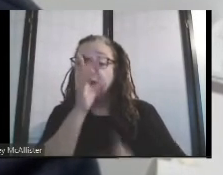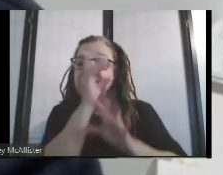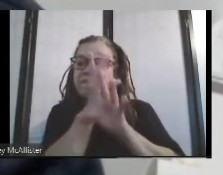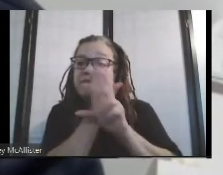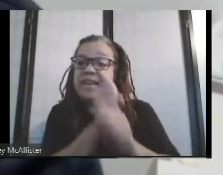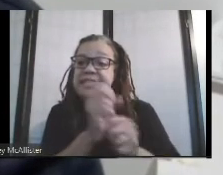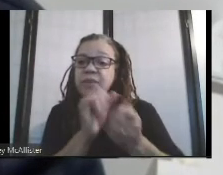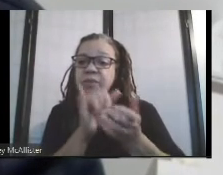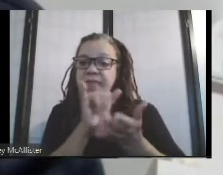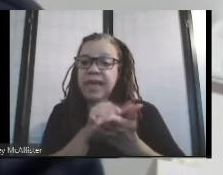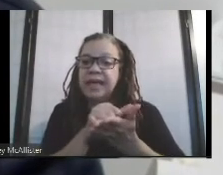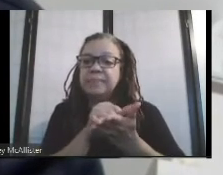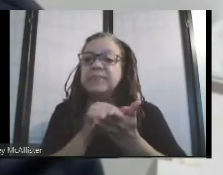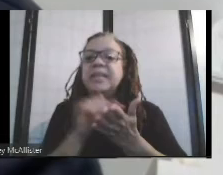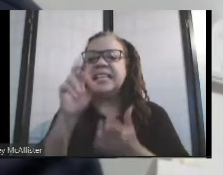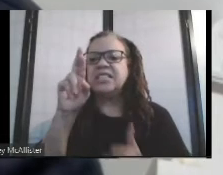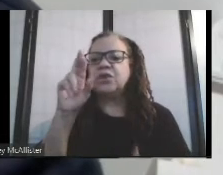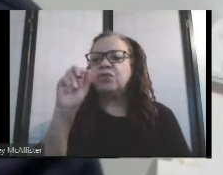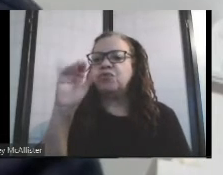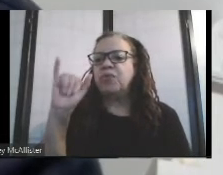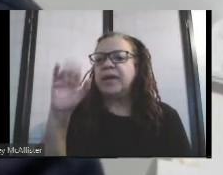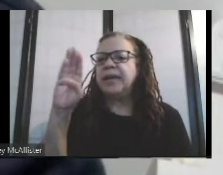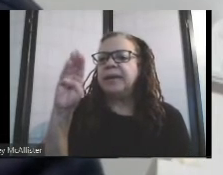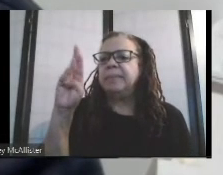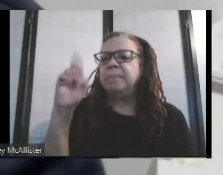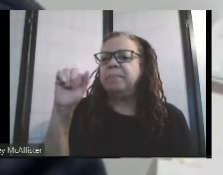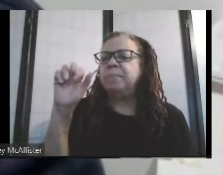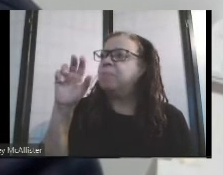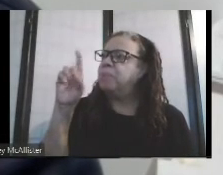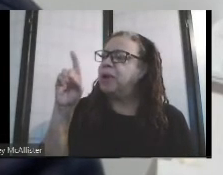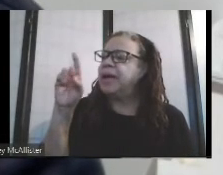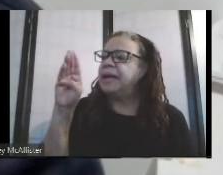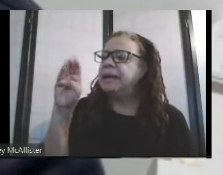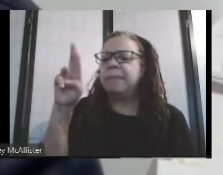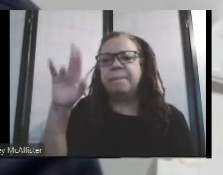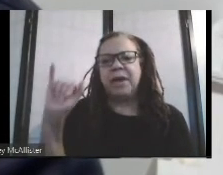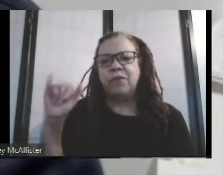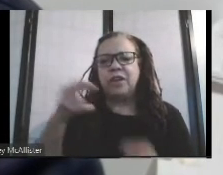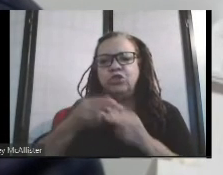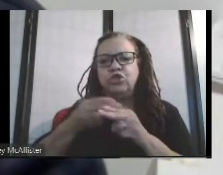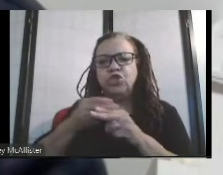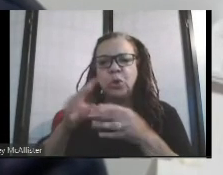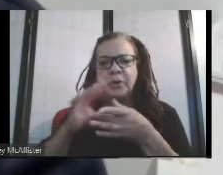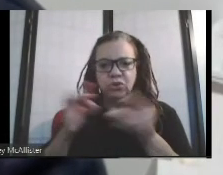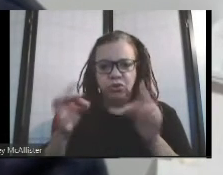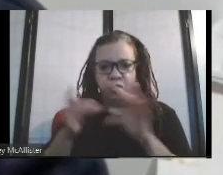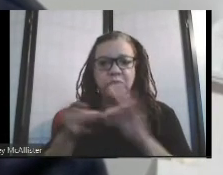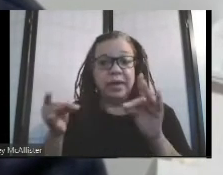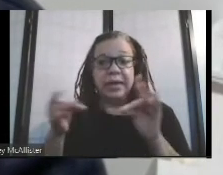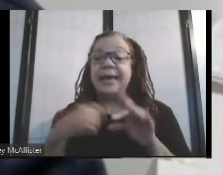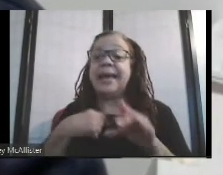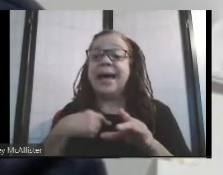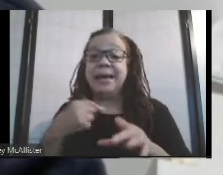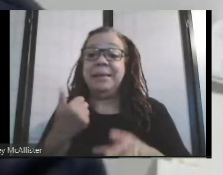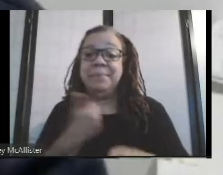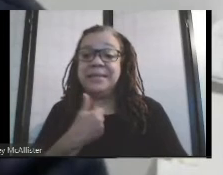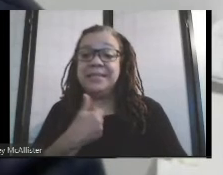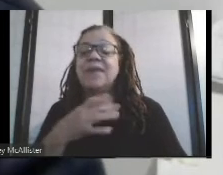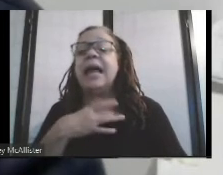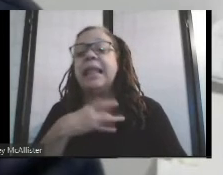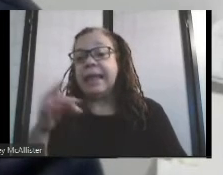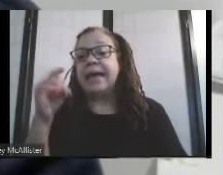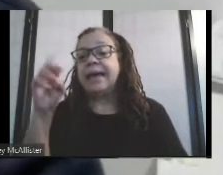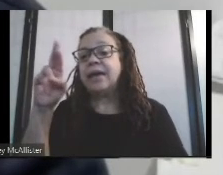really attracted me to was it's based on a Ray Bradbury short story, which is really cool. And I'm a